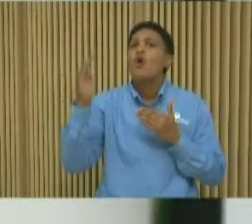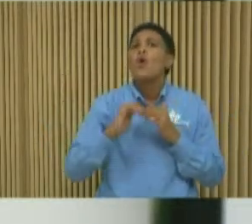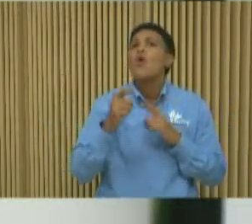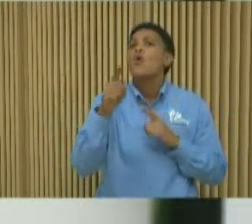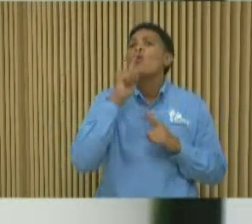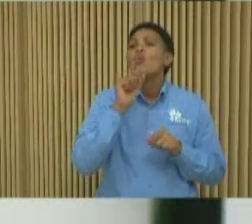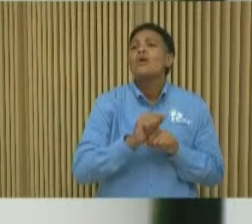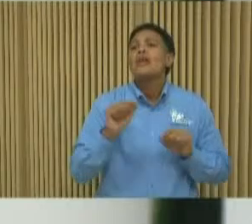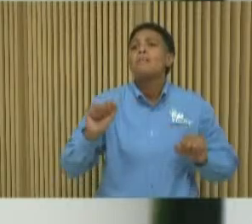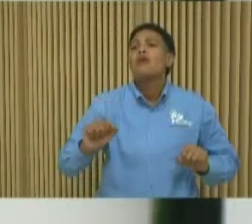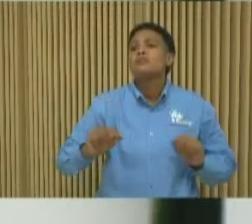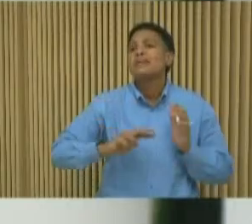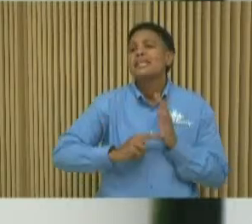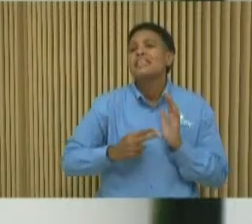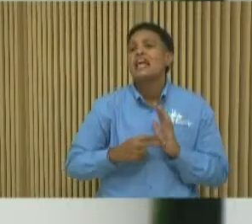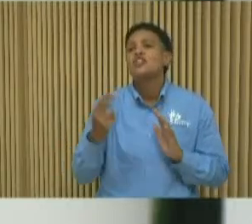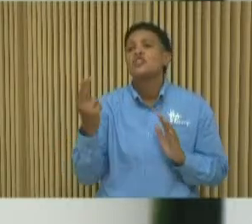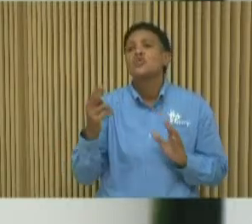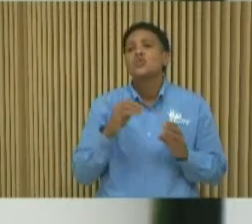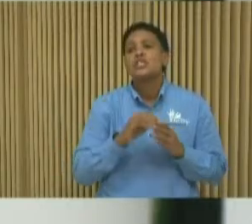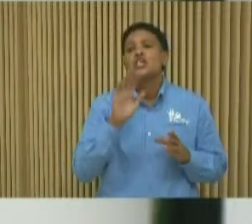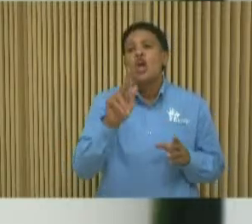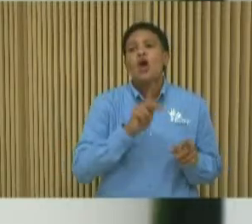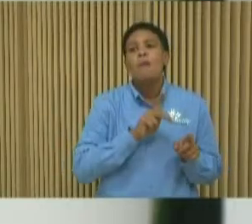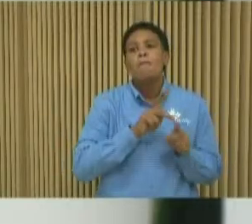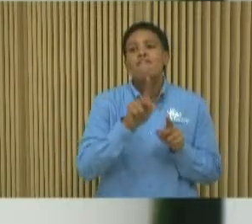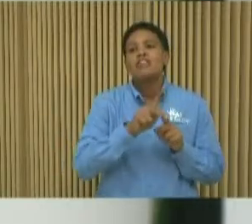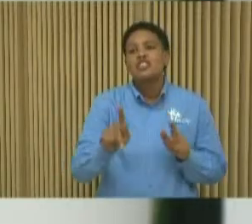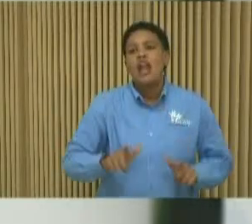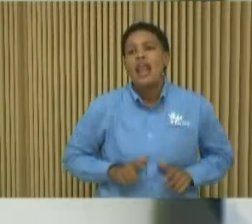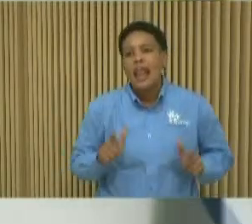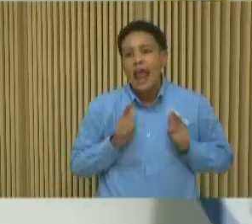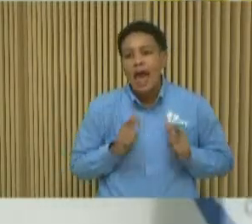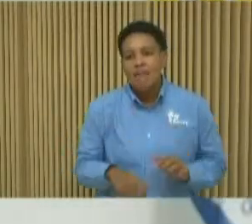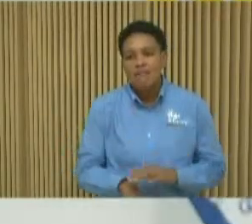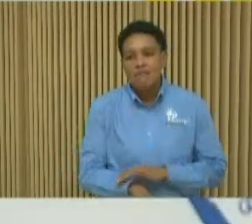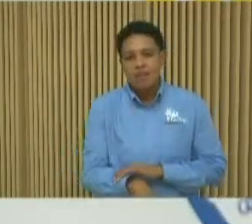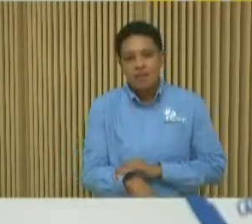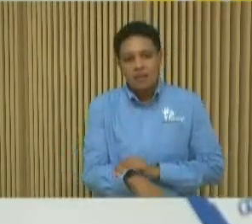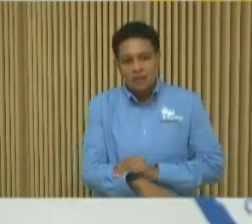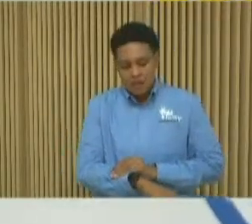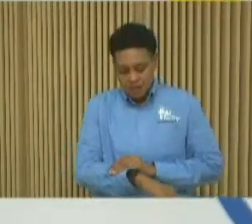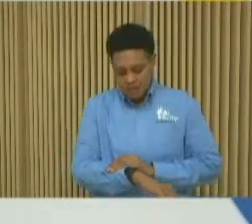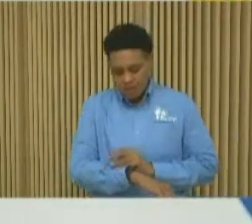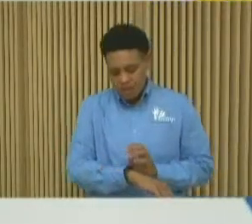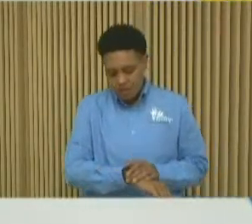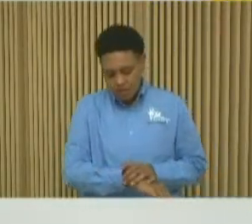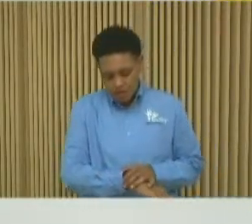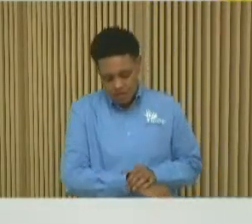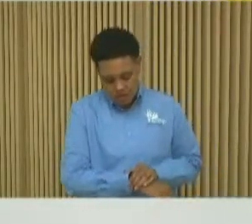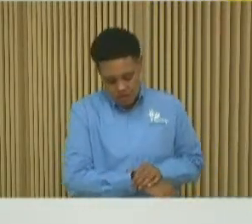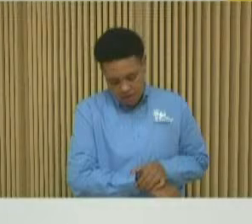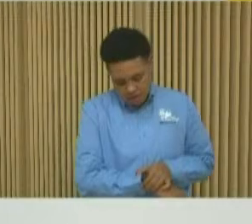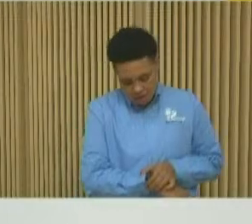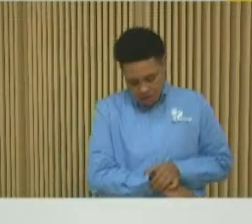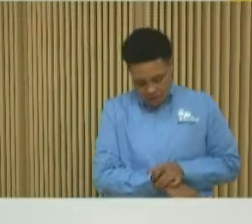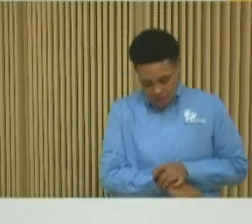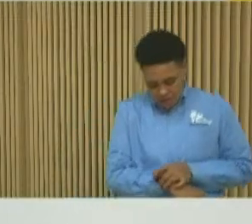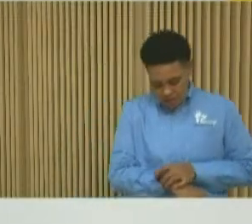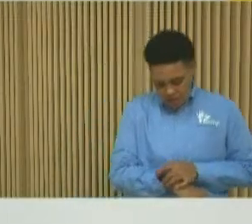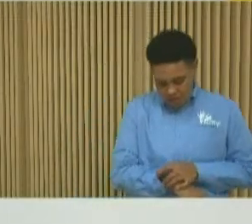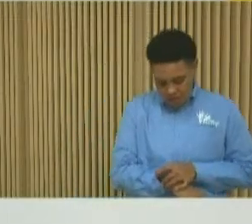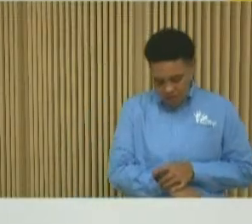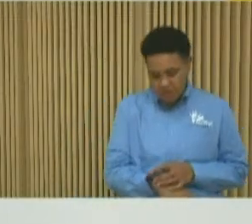possibly intend to use them in your professional life? Thank you very much for that question. So I am very